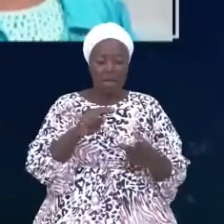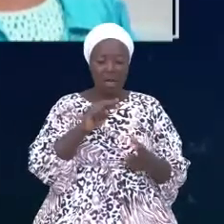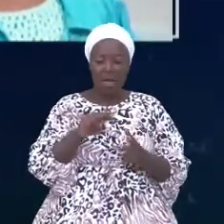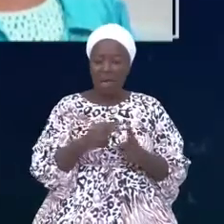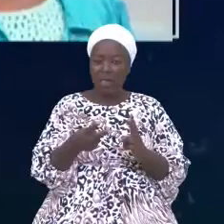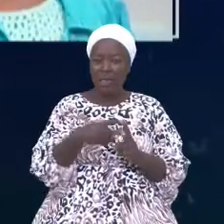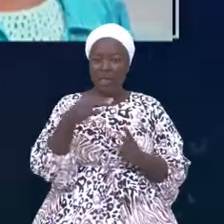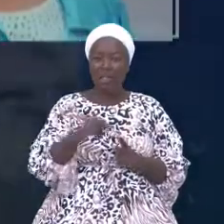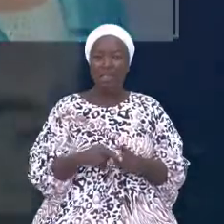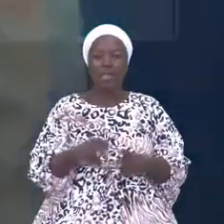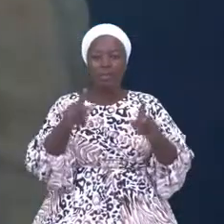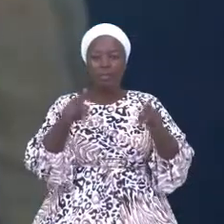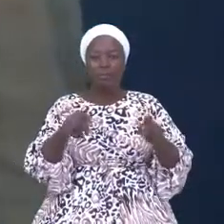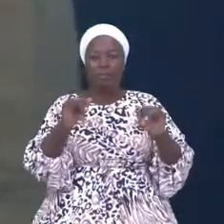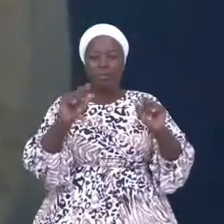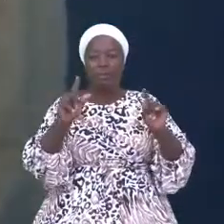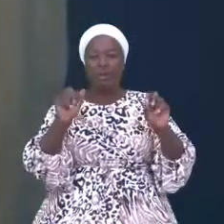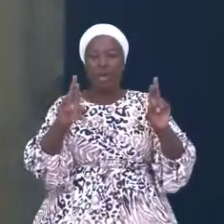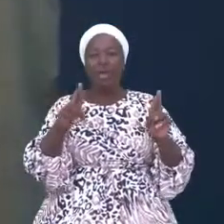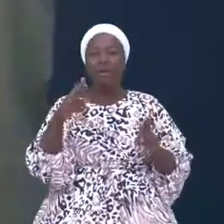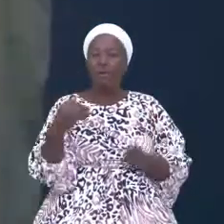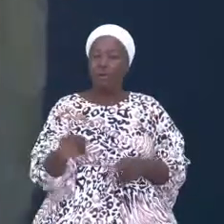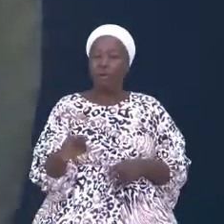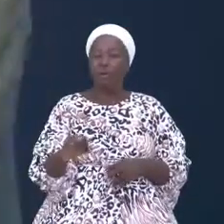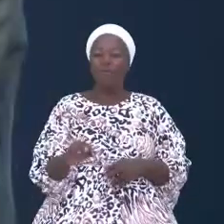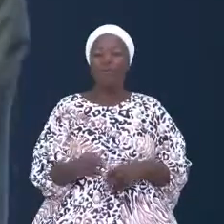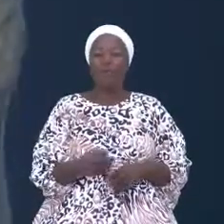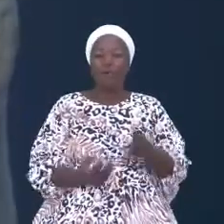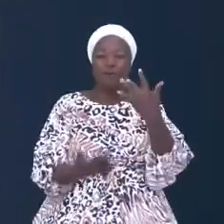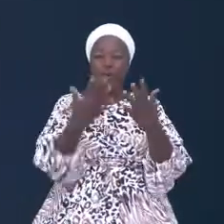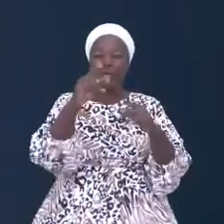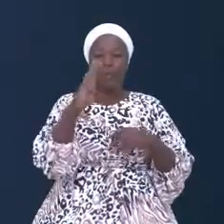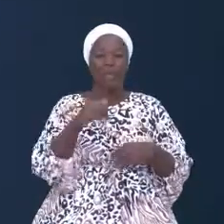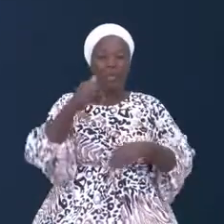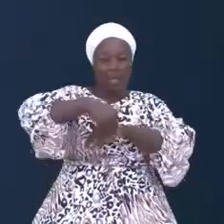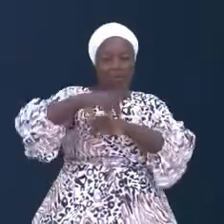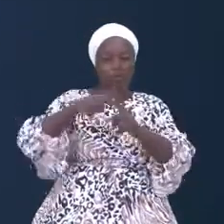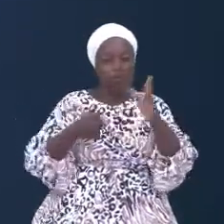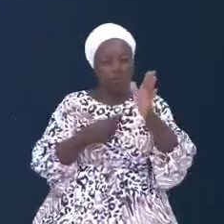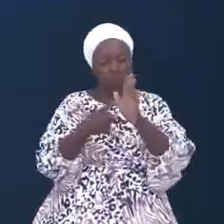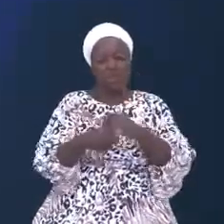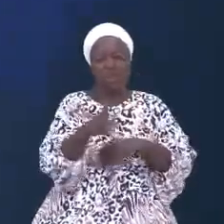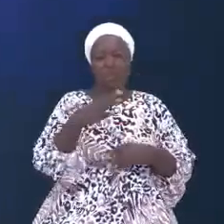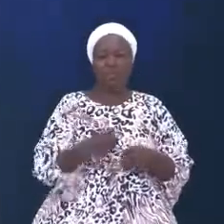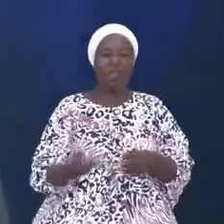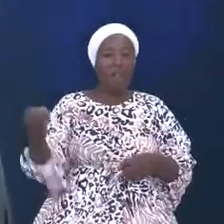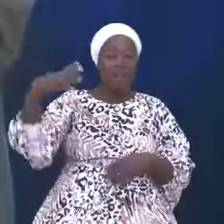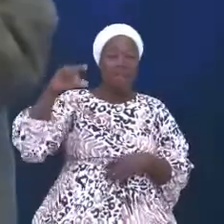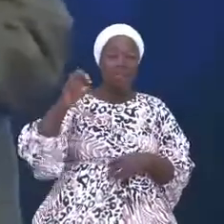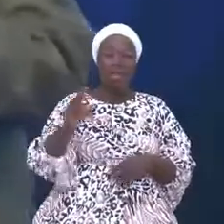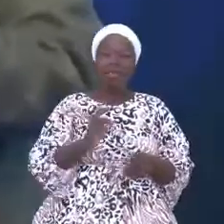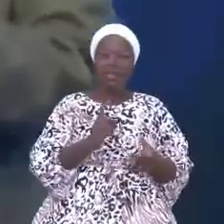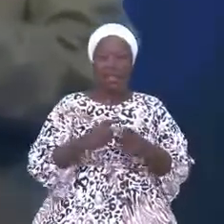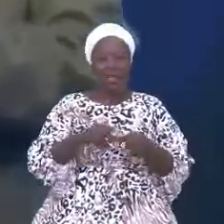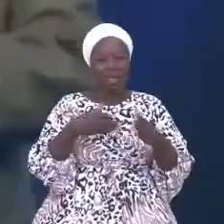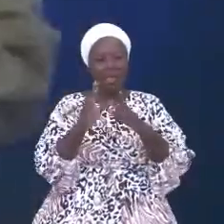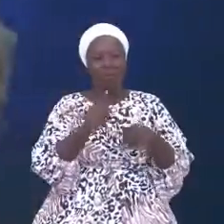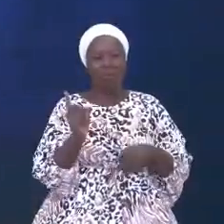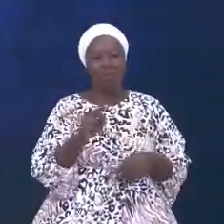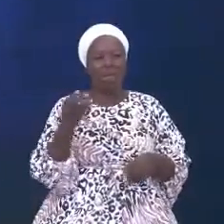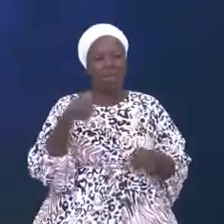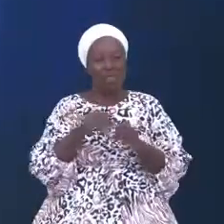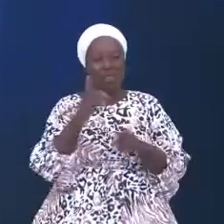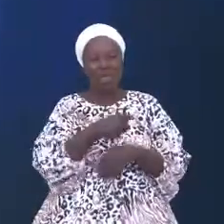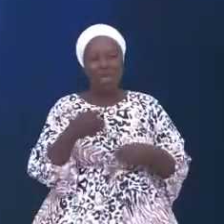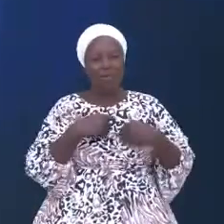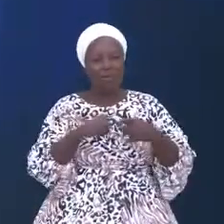fire by night to show them the light and the way wherein they should go. It tells us in verse